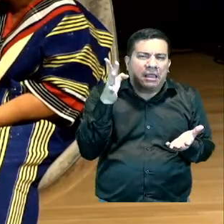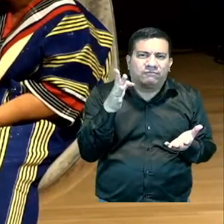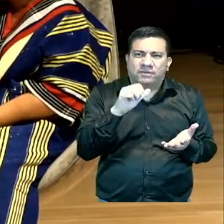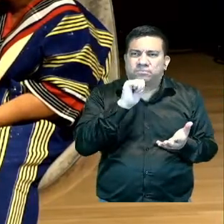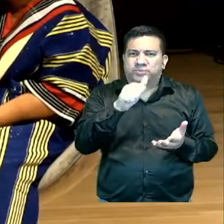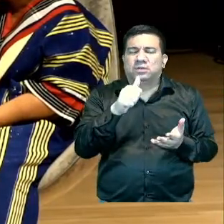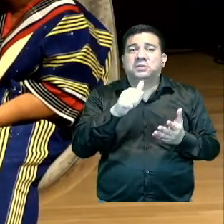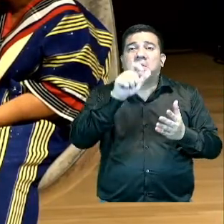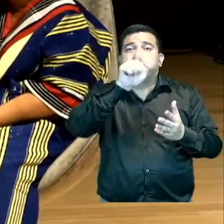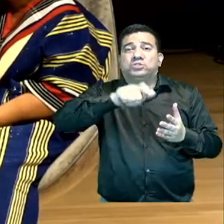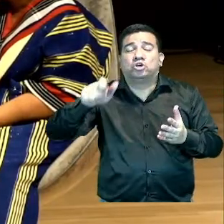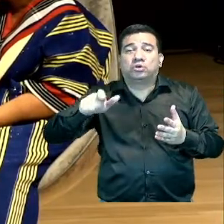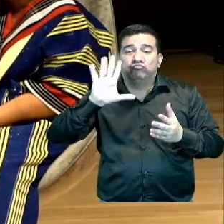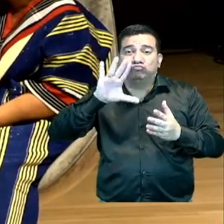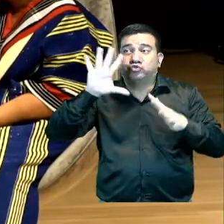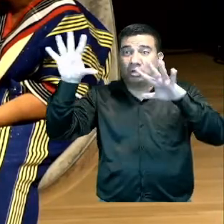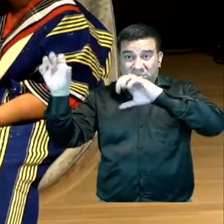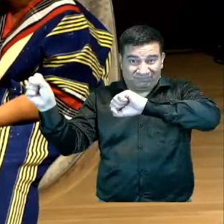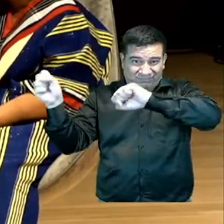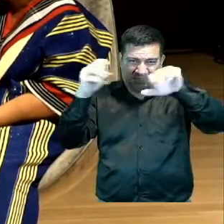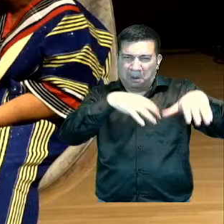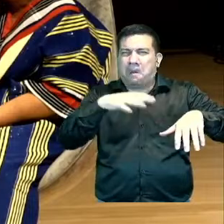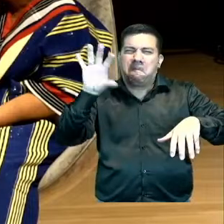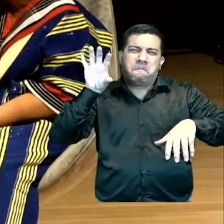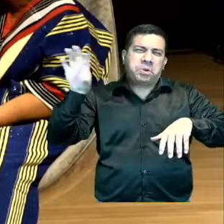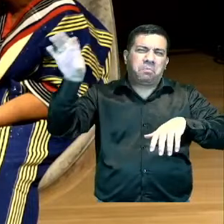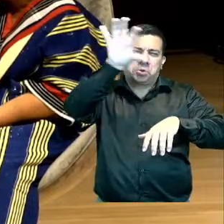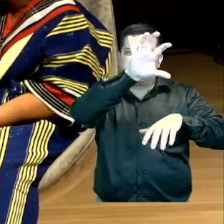that is treating immigrants like criminals now.